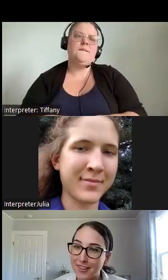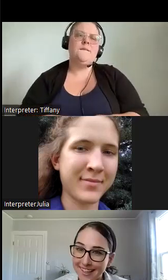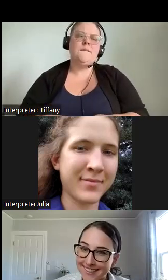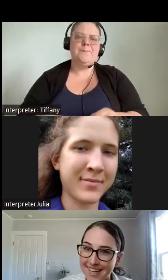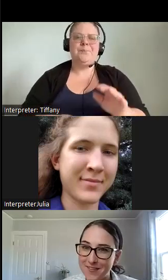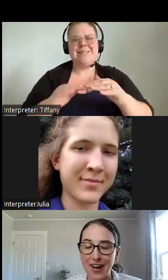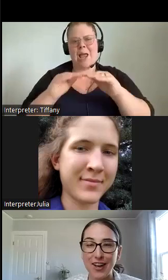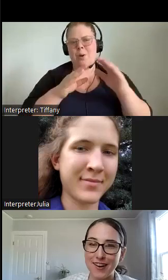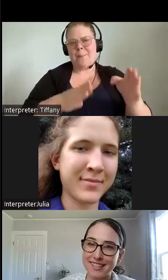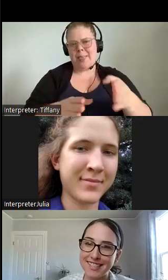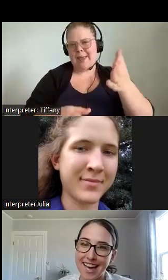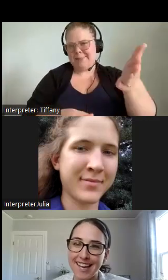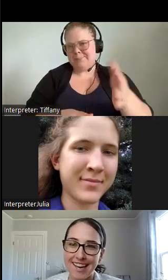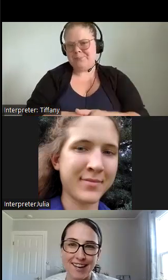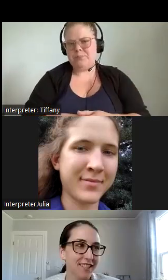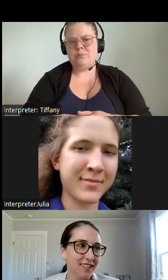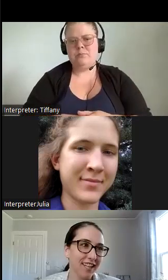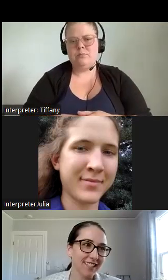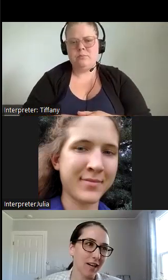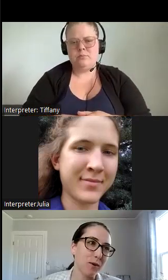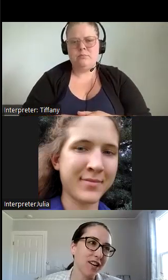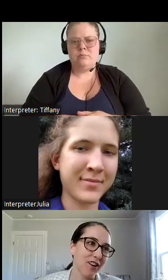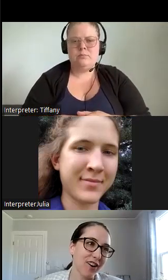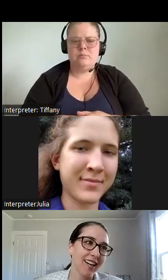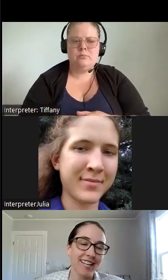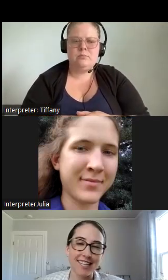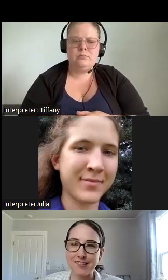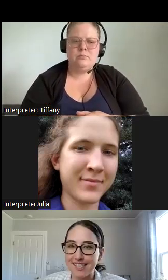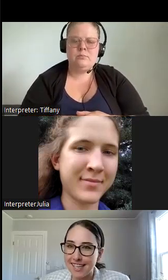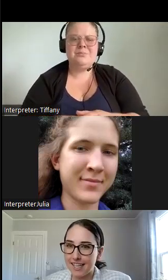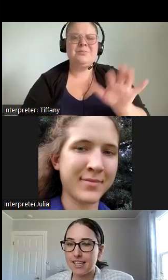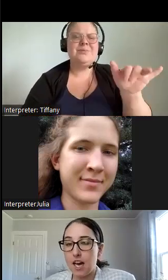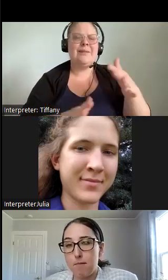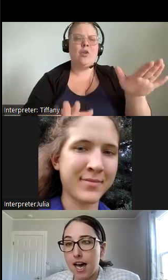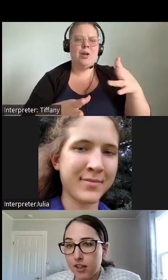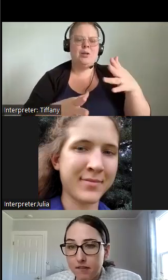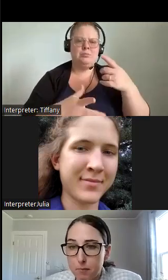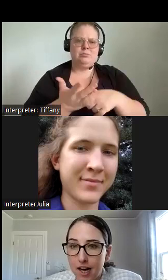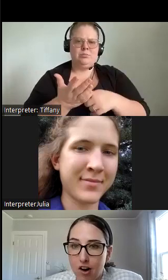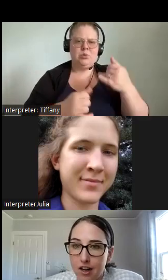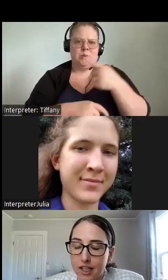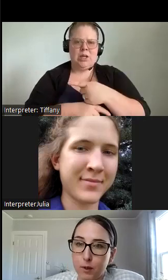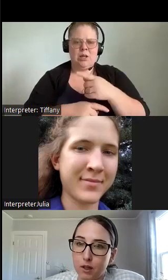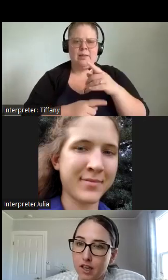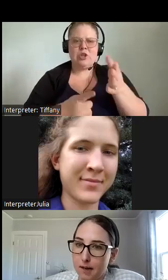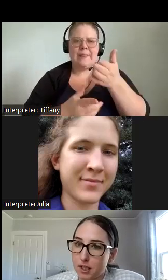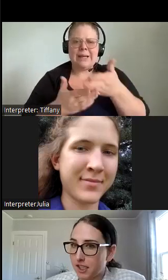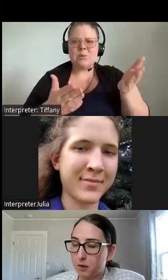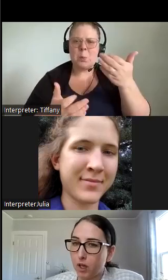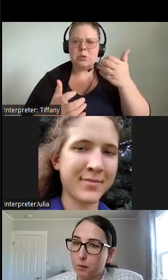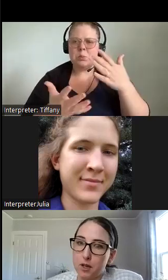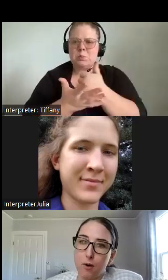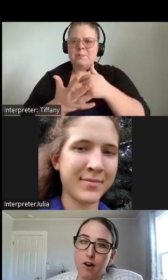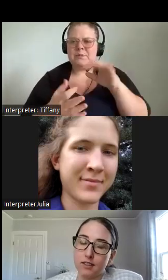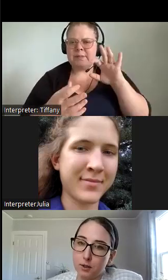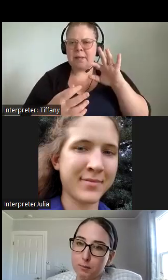Like all things that I'm talking about today, these are things that we are interested in gathering feedback on, and we're interested